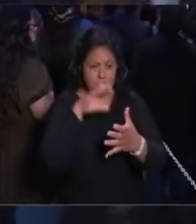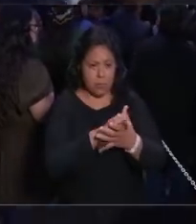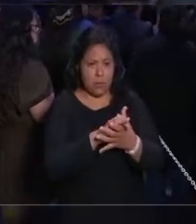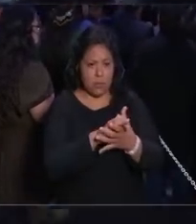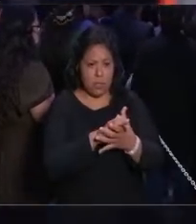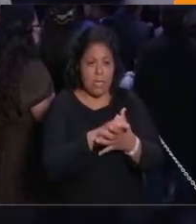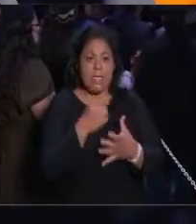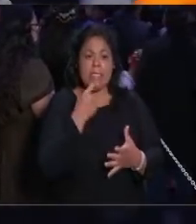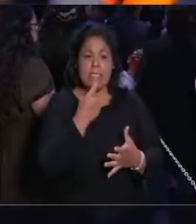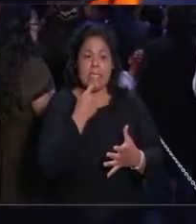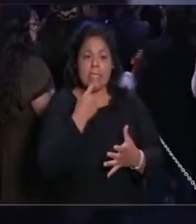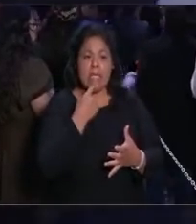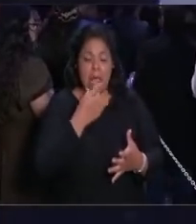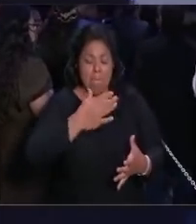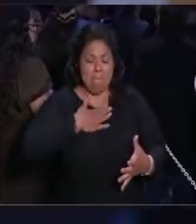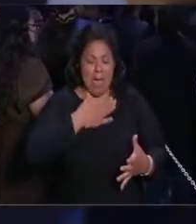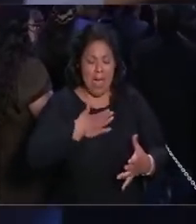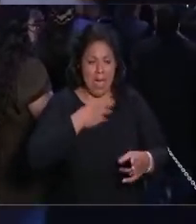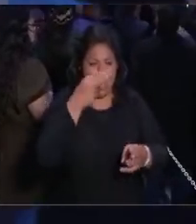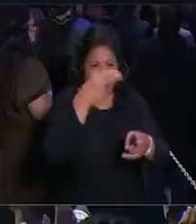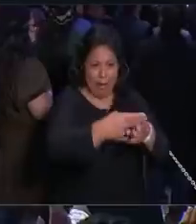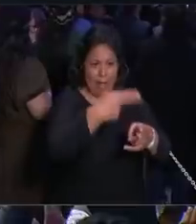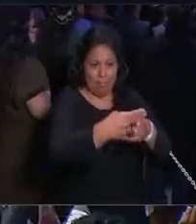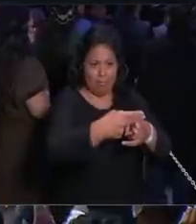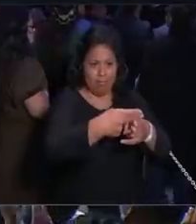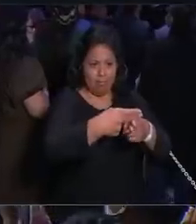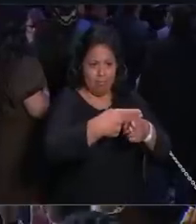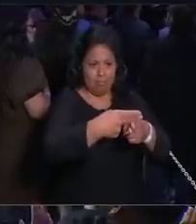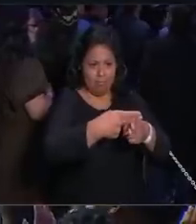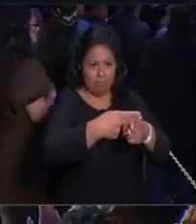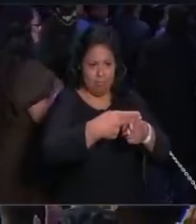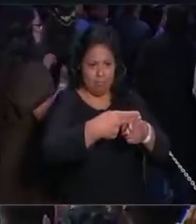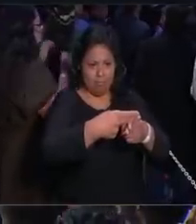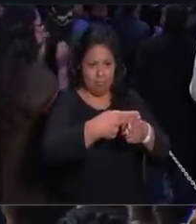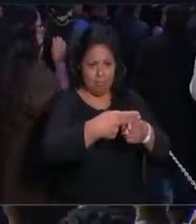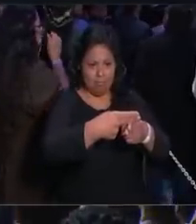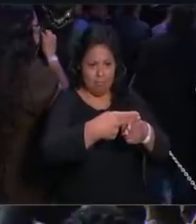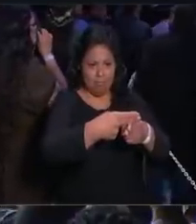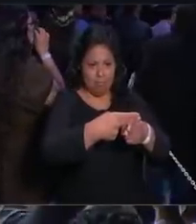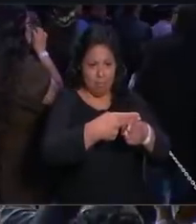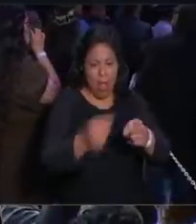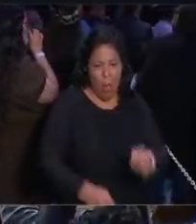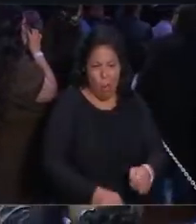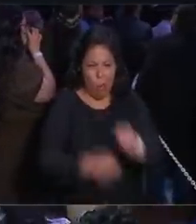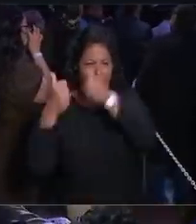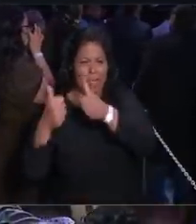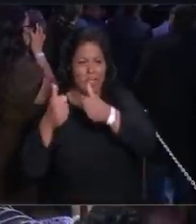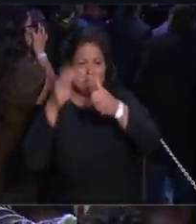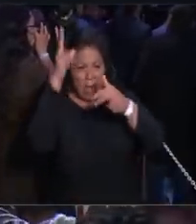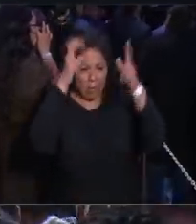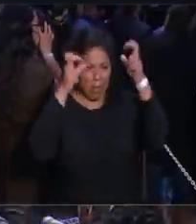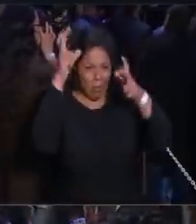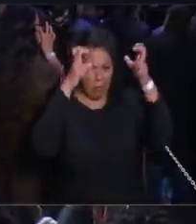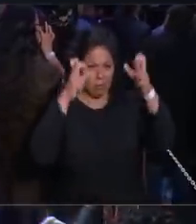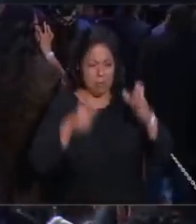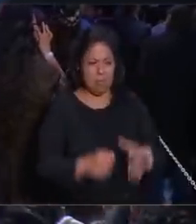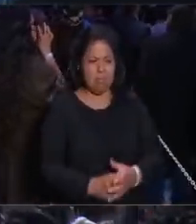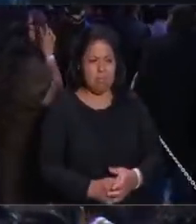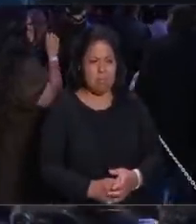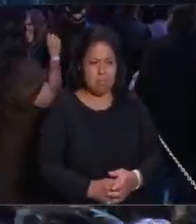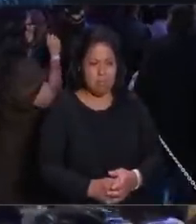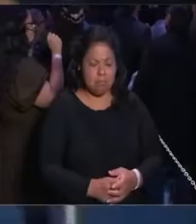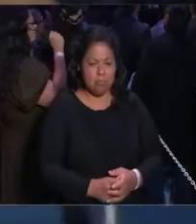creen. He said, in my name. Dijo, en mi nombre. You're going to cast out devils. Tú vas a sacar